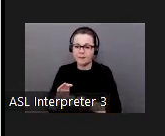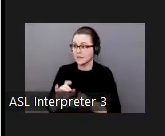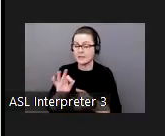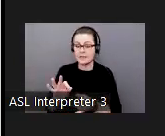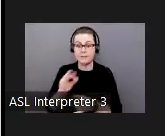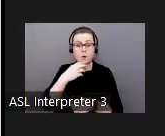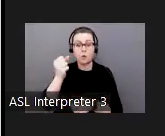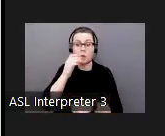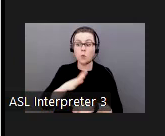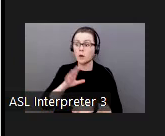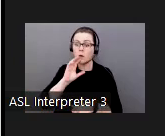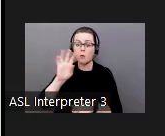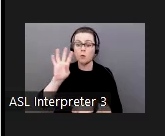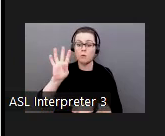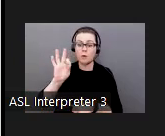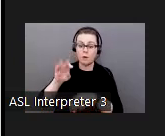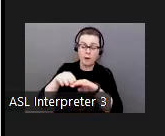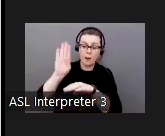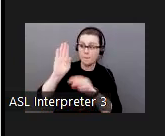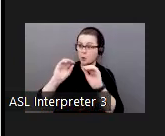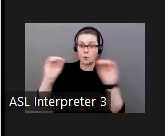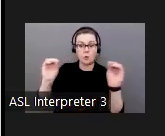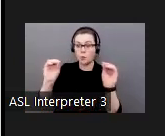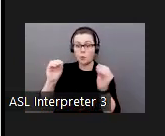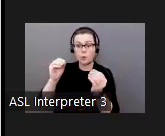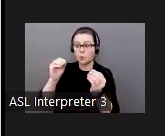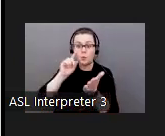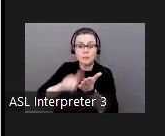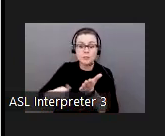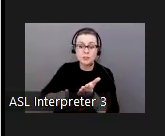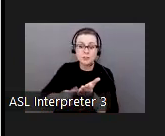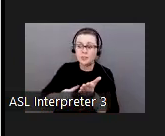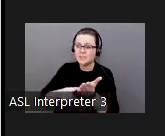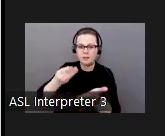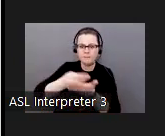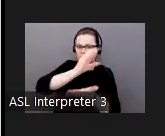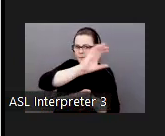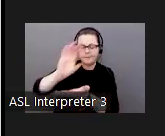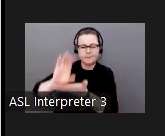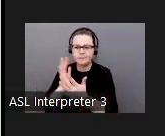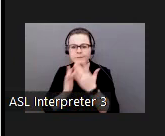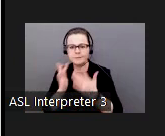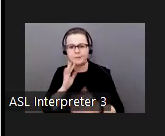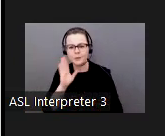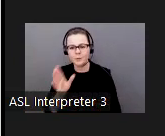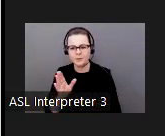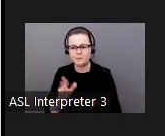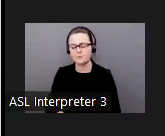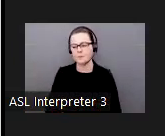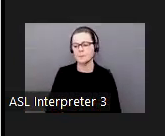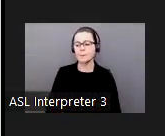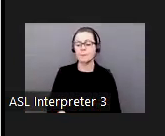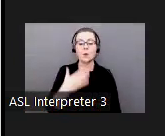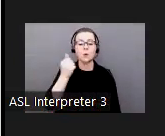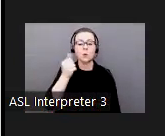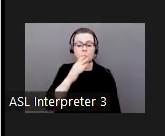them. And we certainly see that in the lack of resources, you know, specific to the needs of older